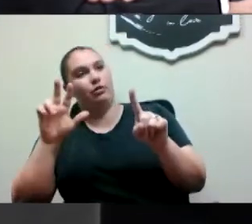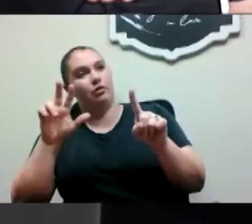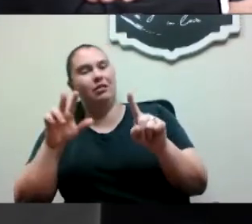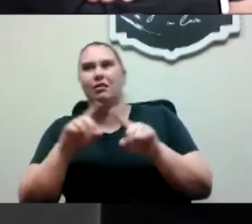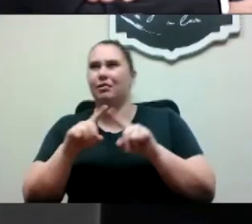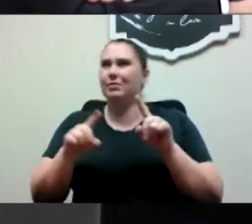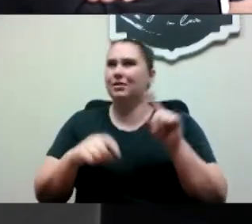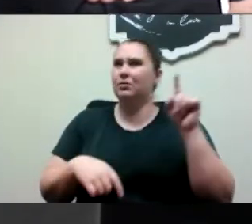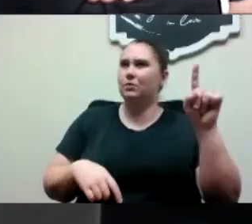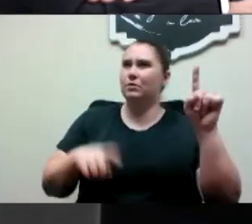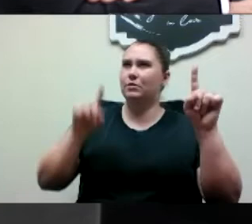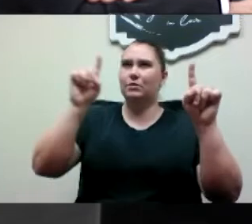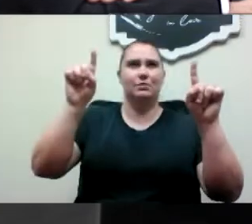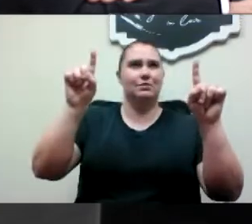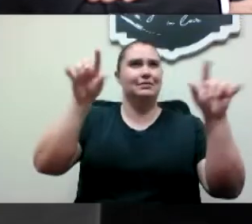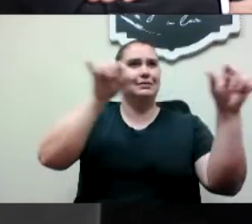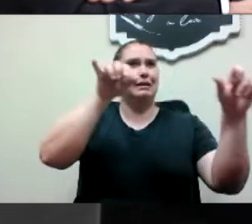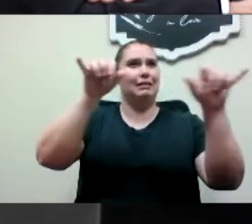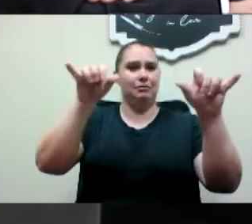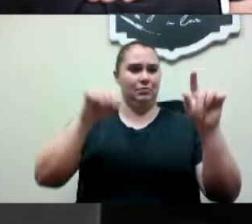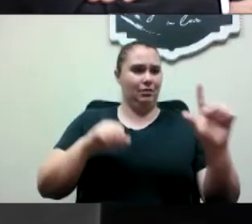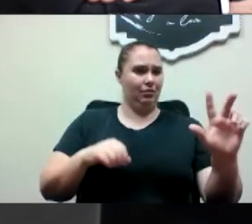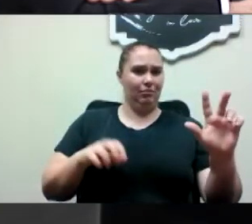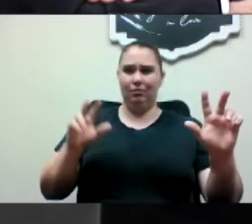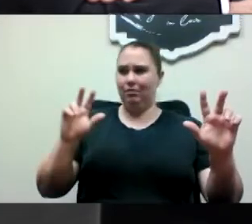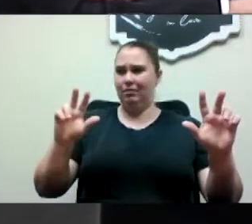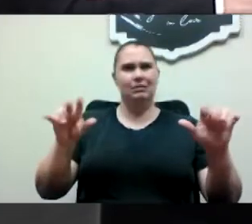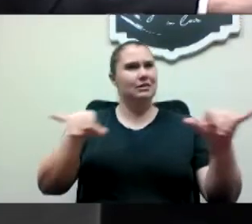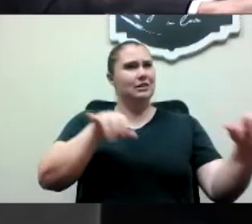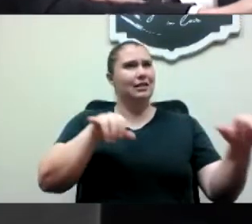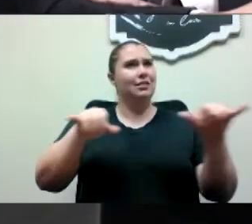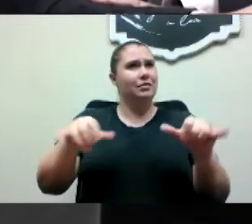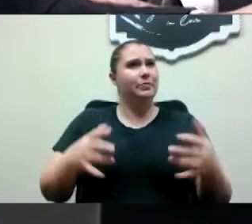same, and 3's the same.